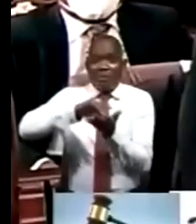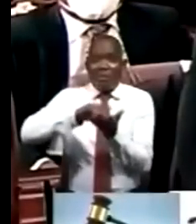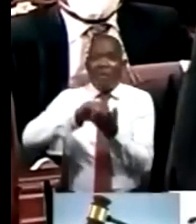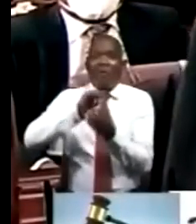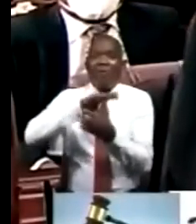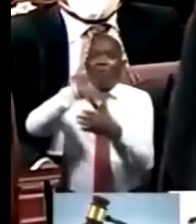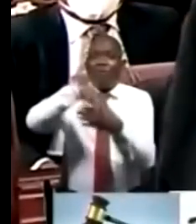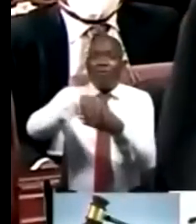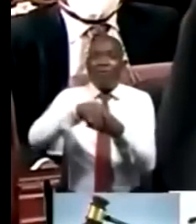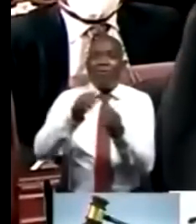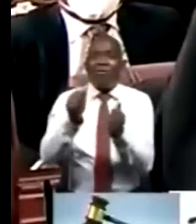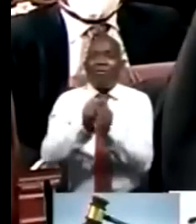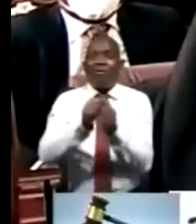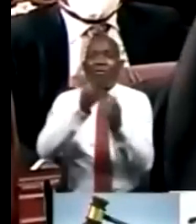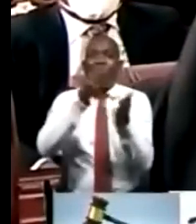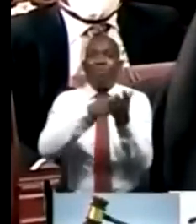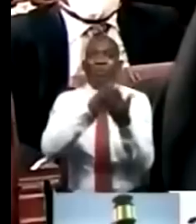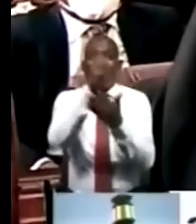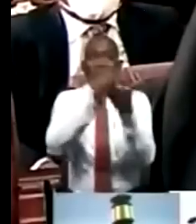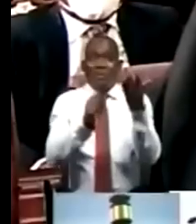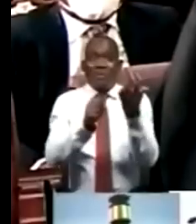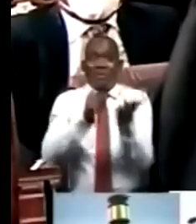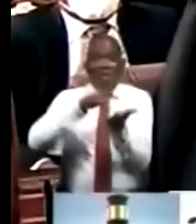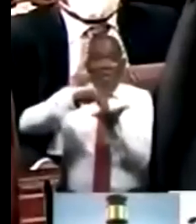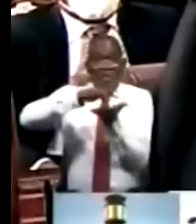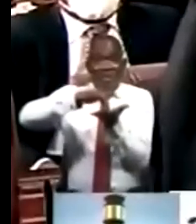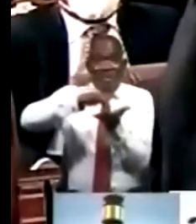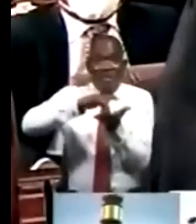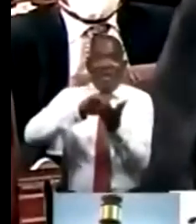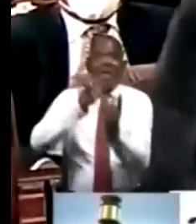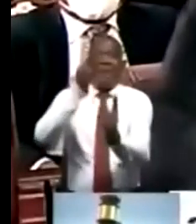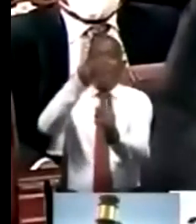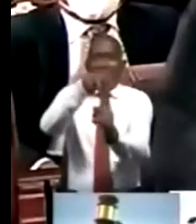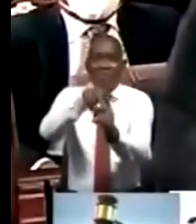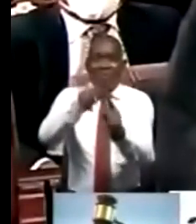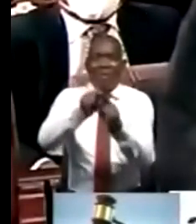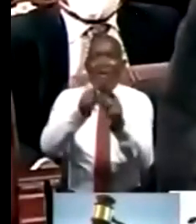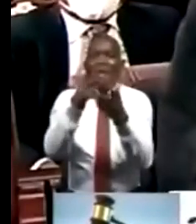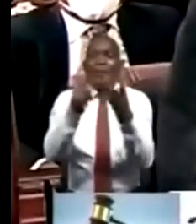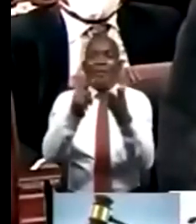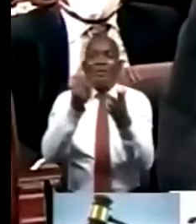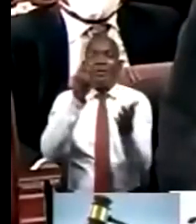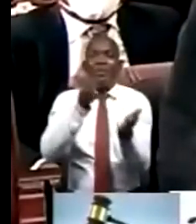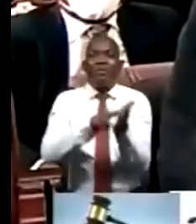played, respectfully. There's a tape that was tendered as part of the witness statement.